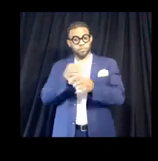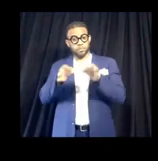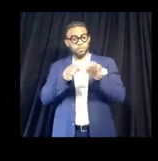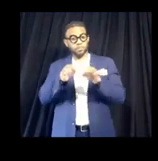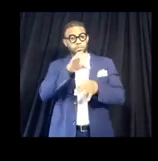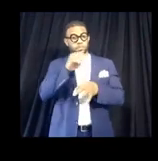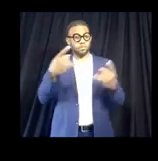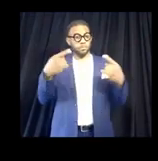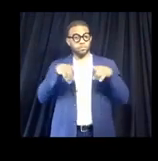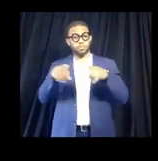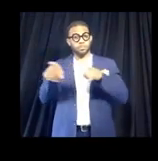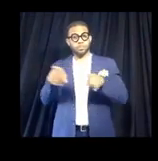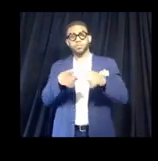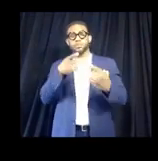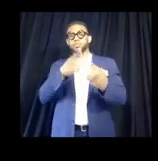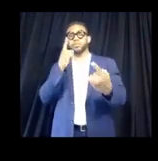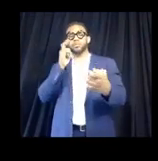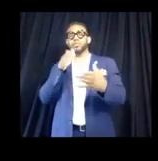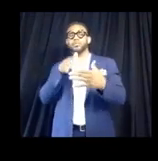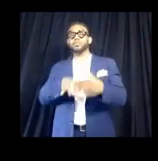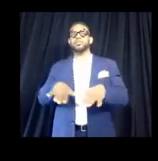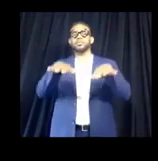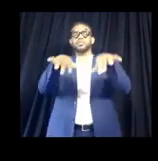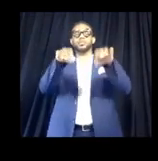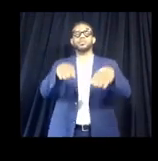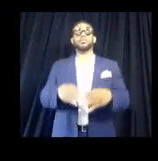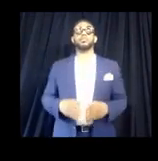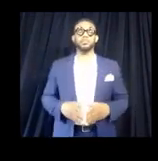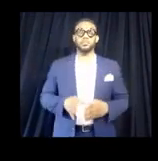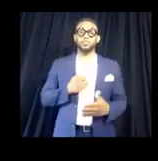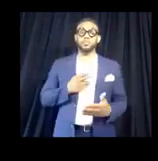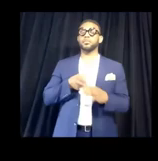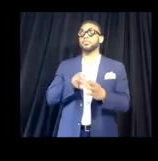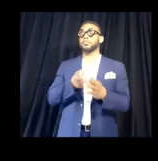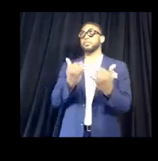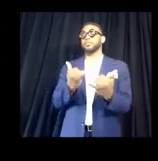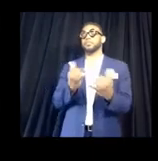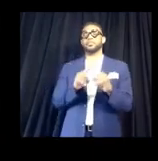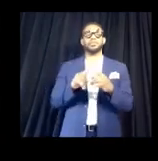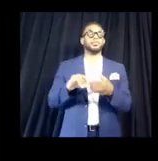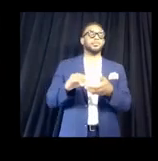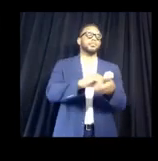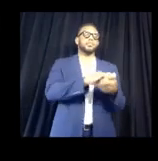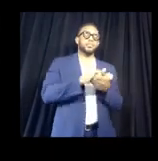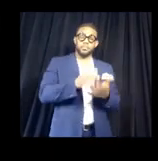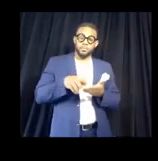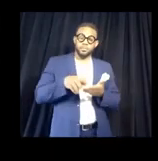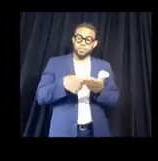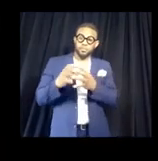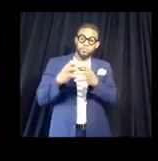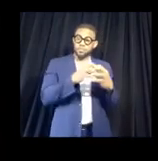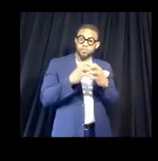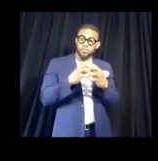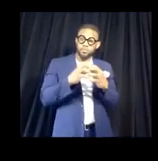describes as co-conspirators to anti-colonialism. We join you today as a collective to